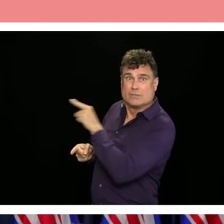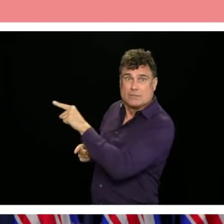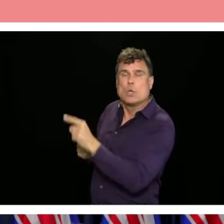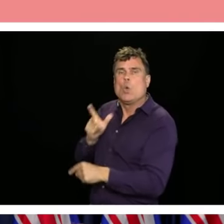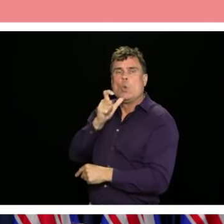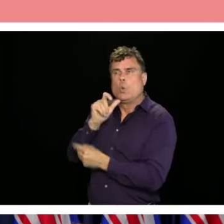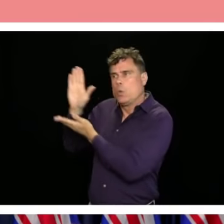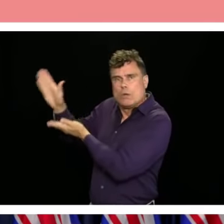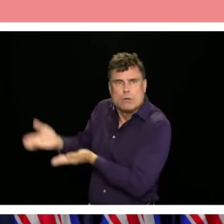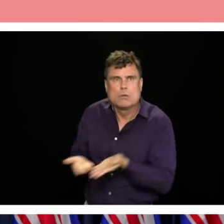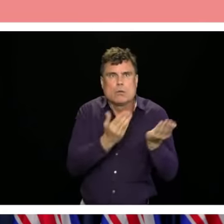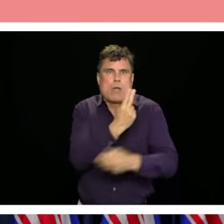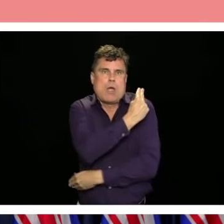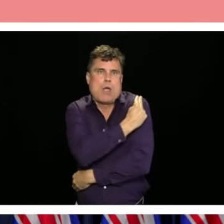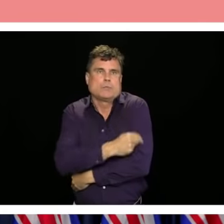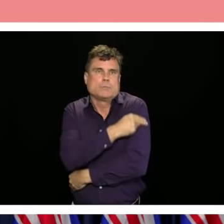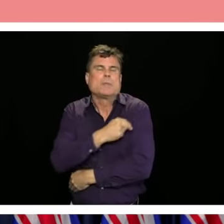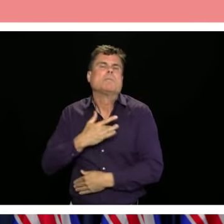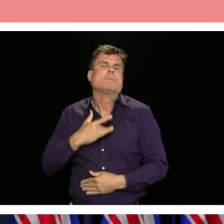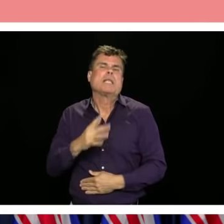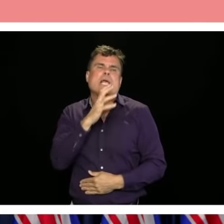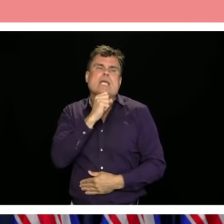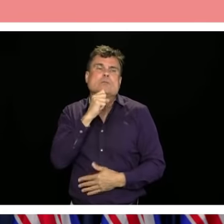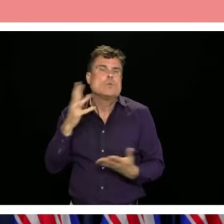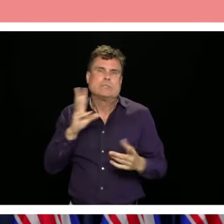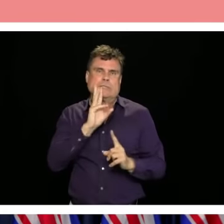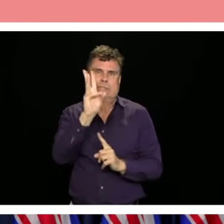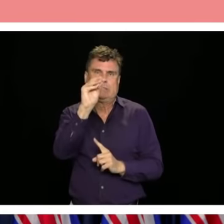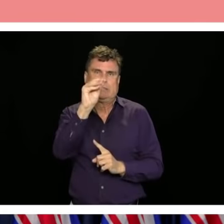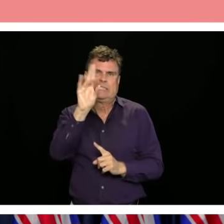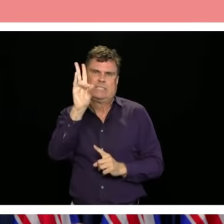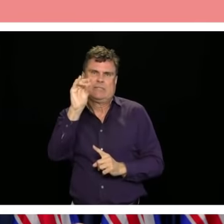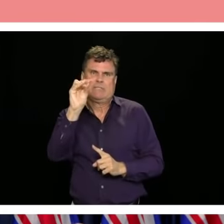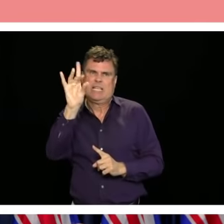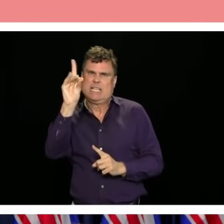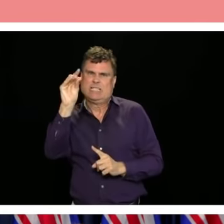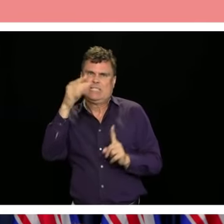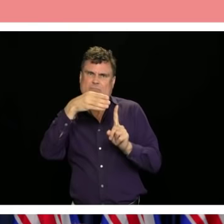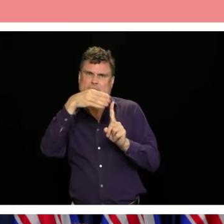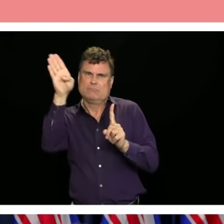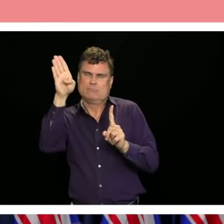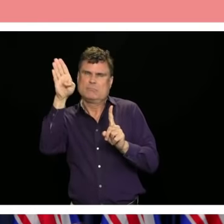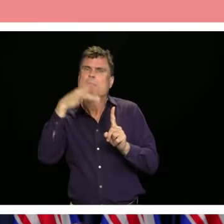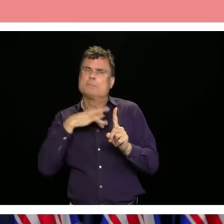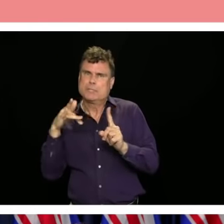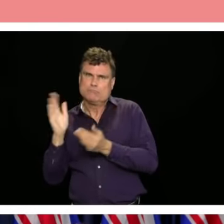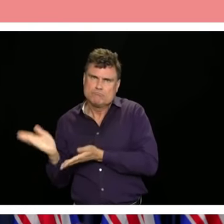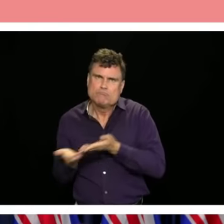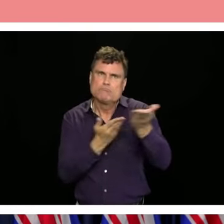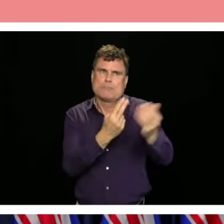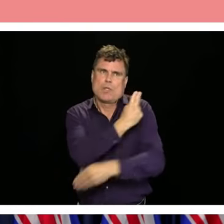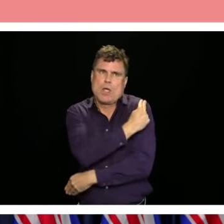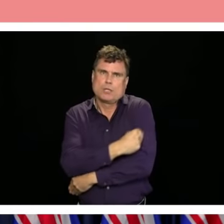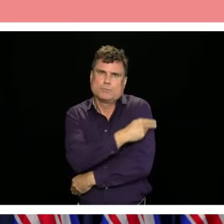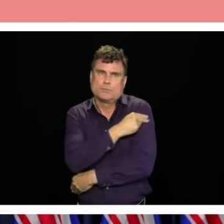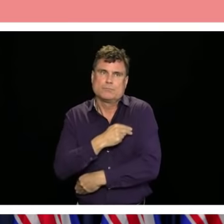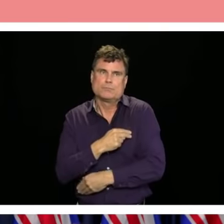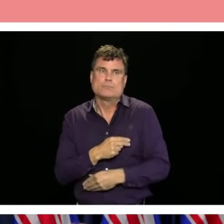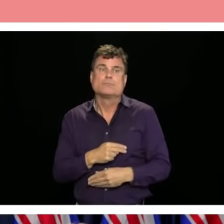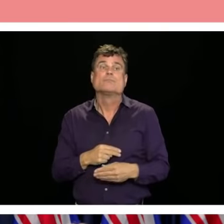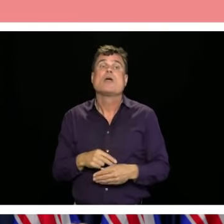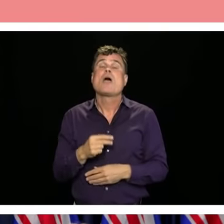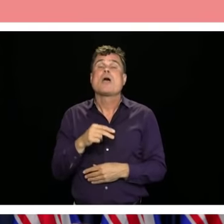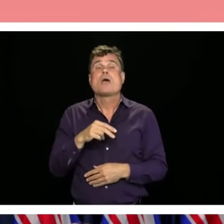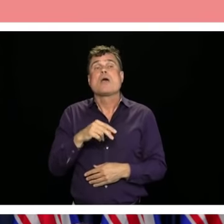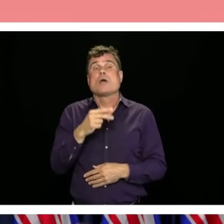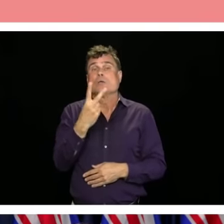that people are more likely to end up in hospital. We do have had two children under the age of 10,